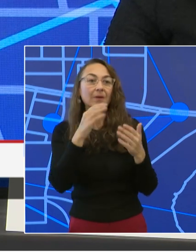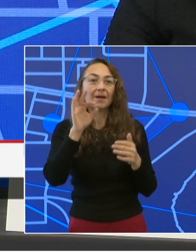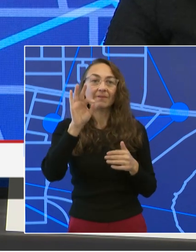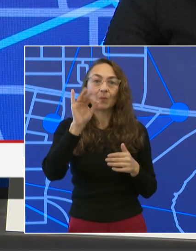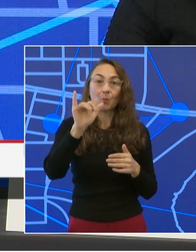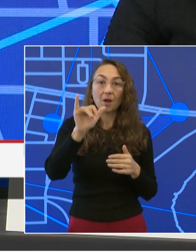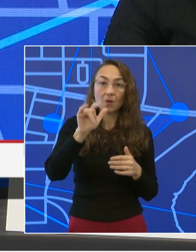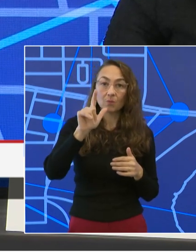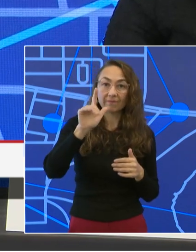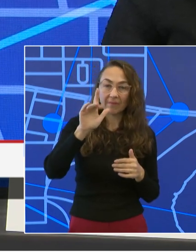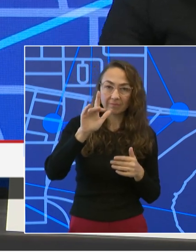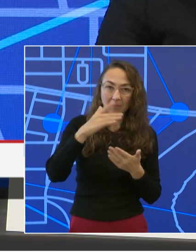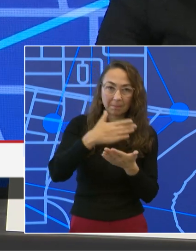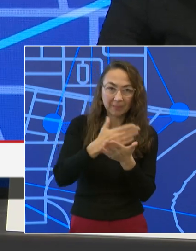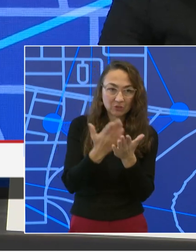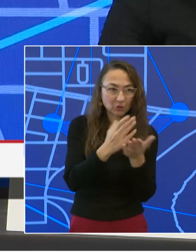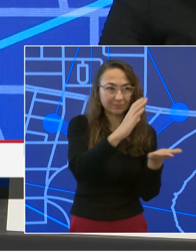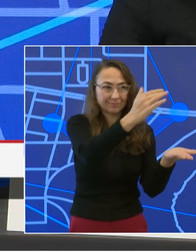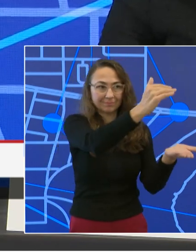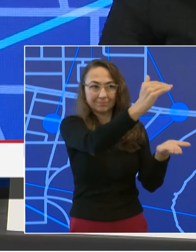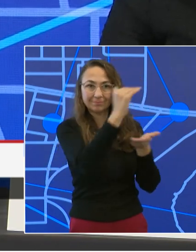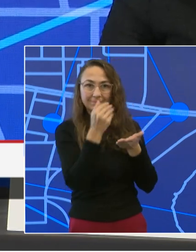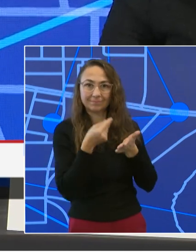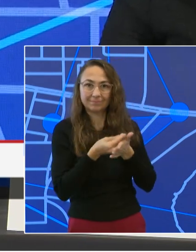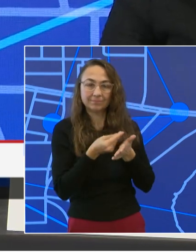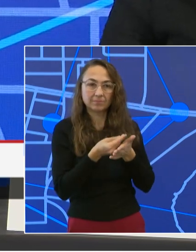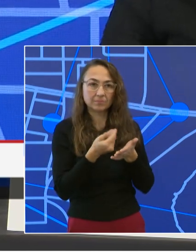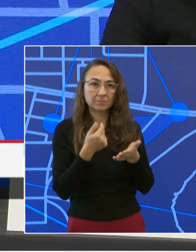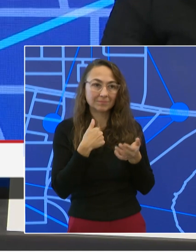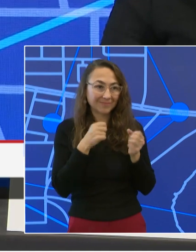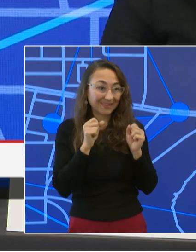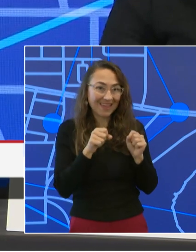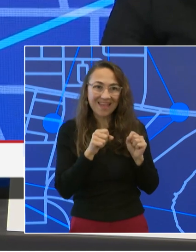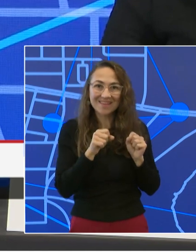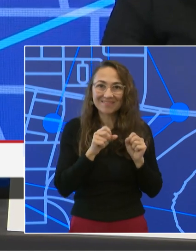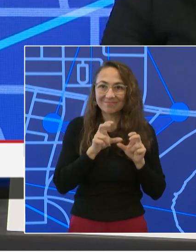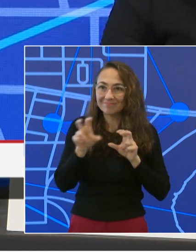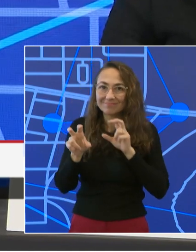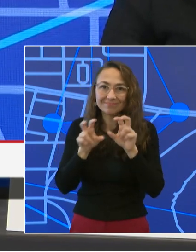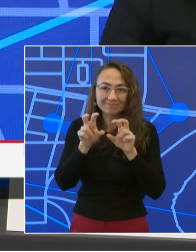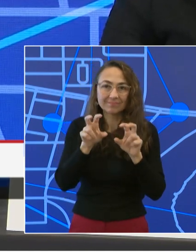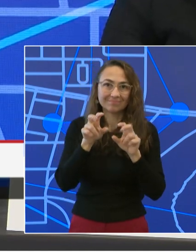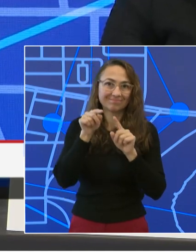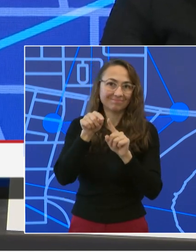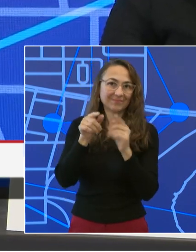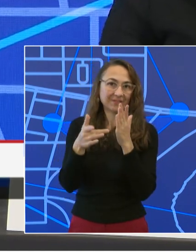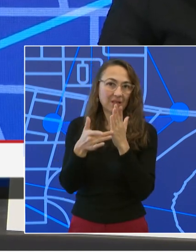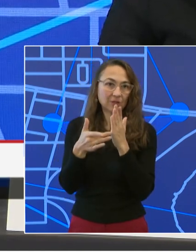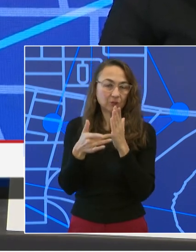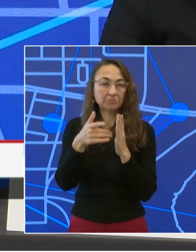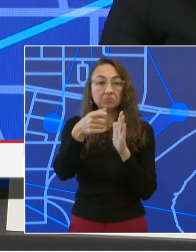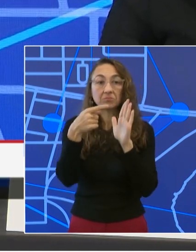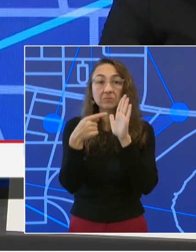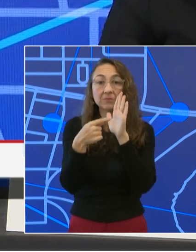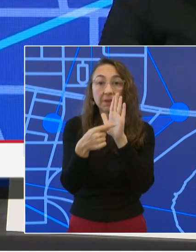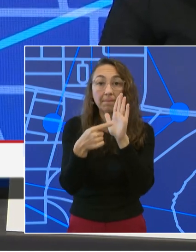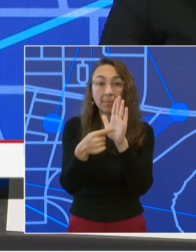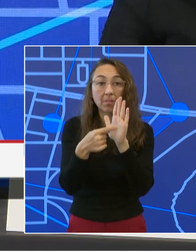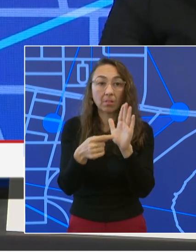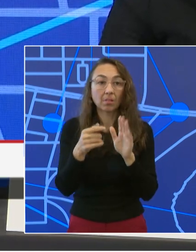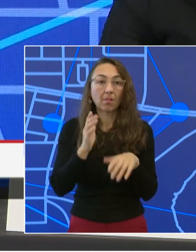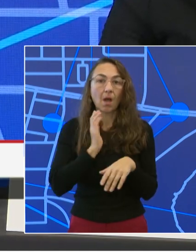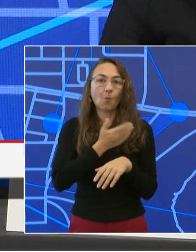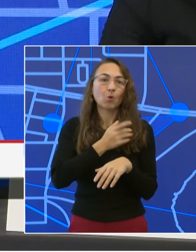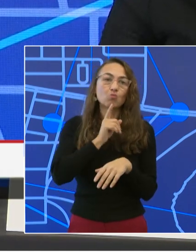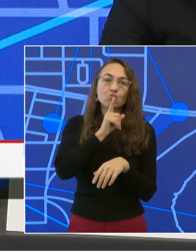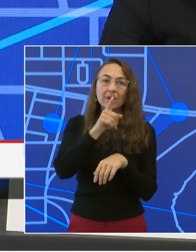One of our greatest investment has been in the launch of our real-time crime center, right across the hall from where we are sitting right now in the center of the